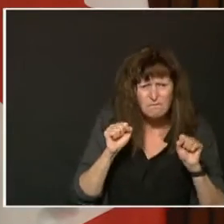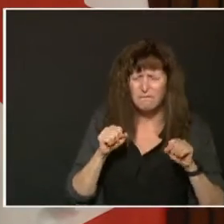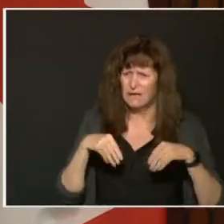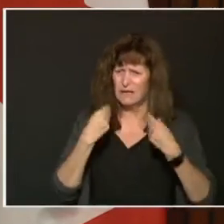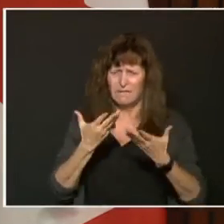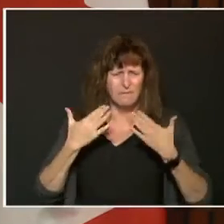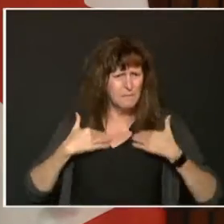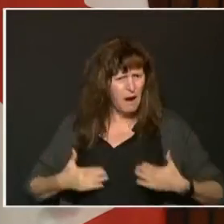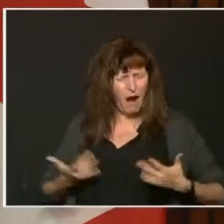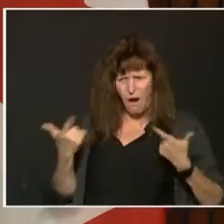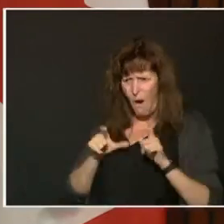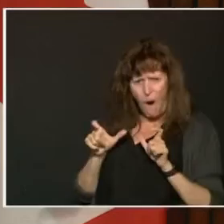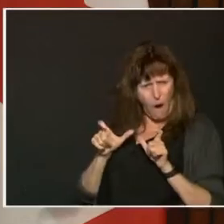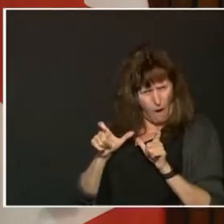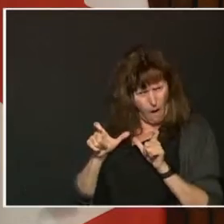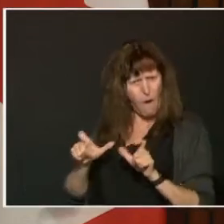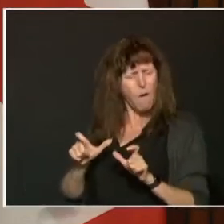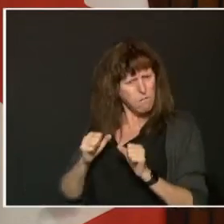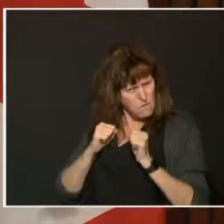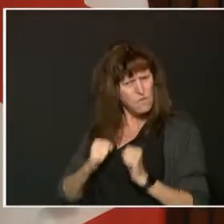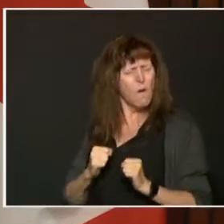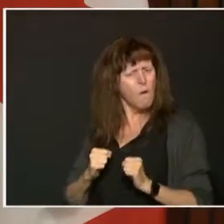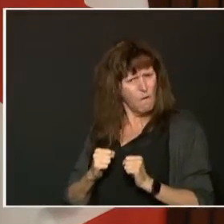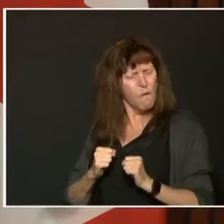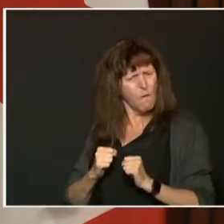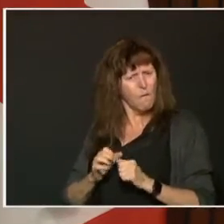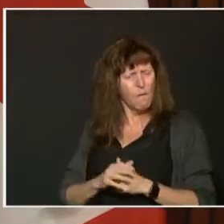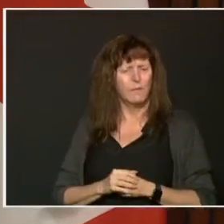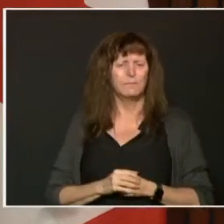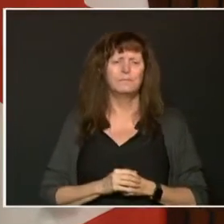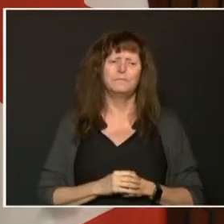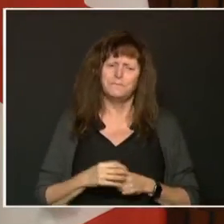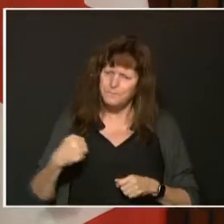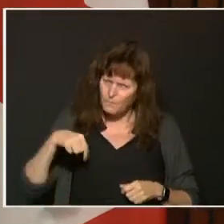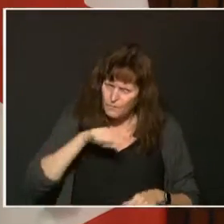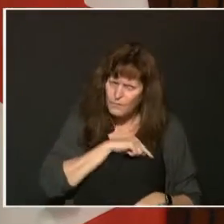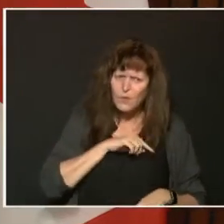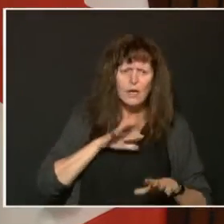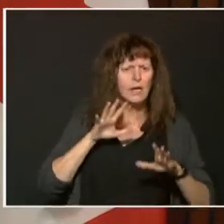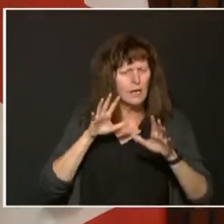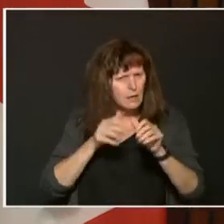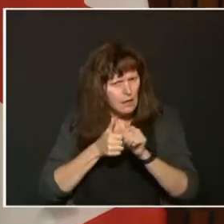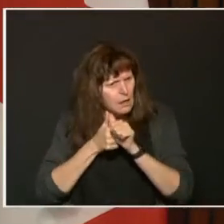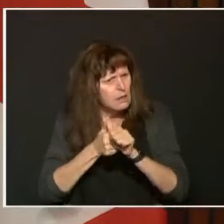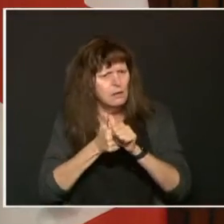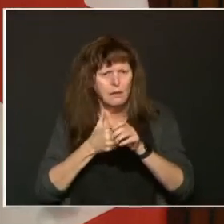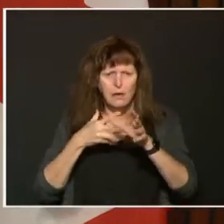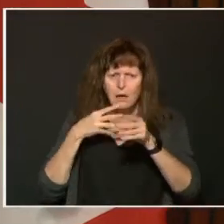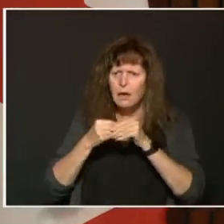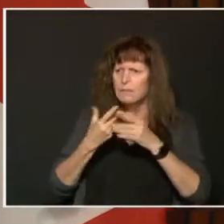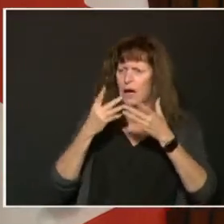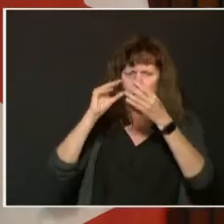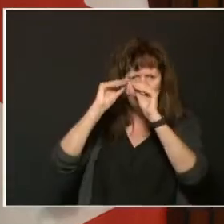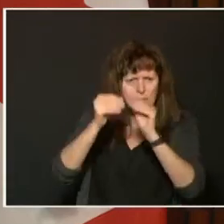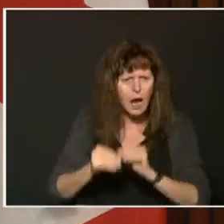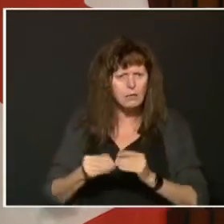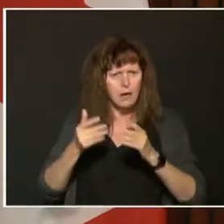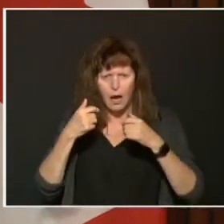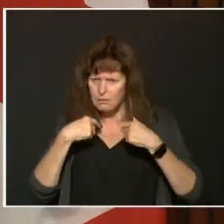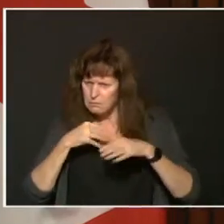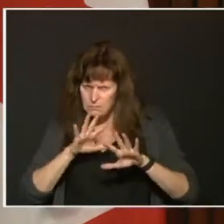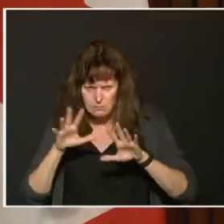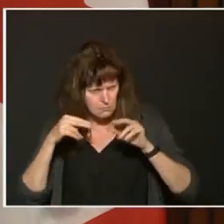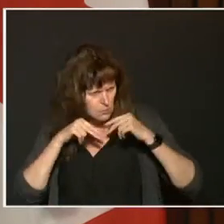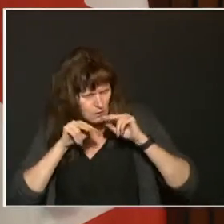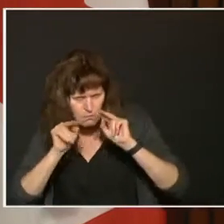Of course, we will continue to monitor the data and work with the National Advisory Committee as well as the federal government on